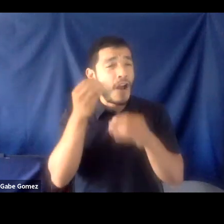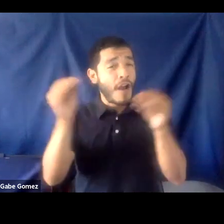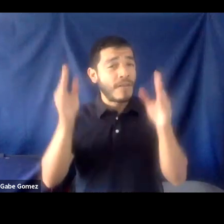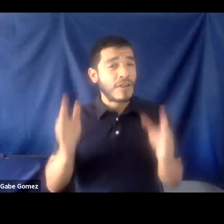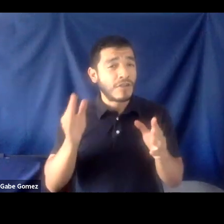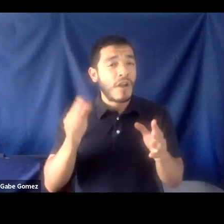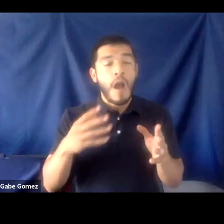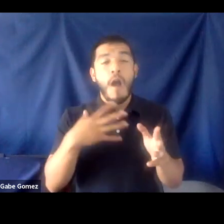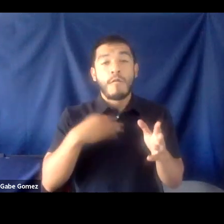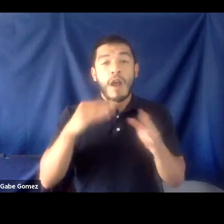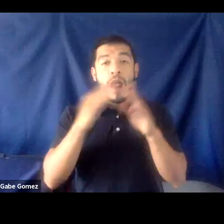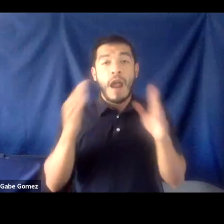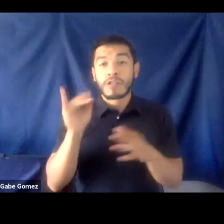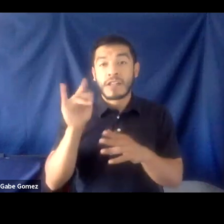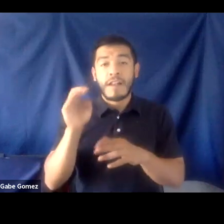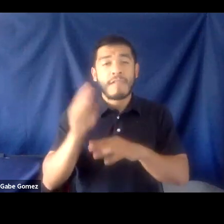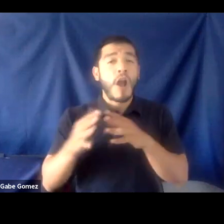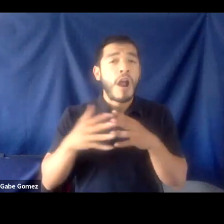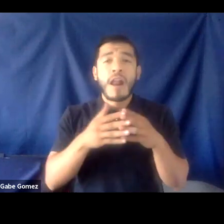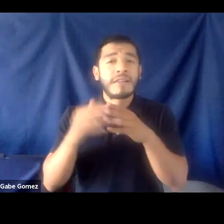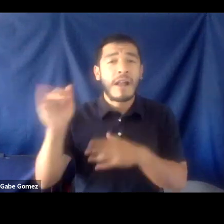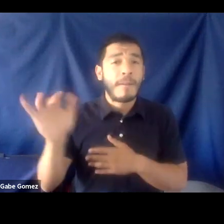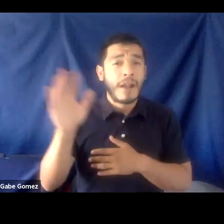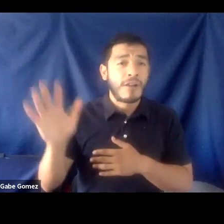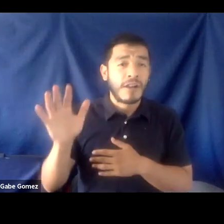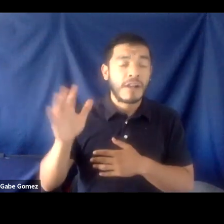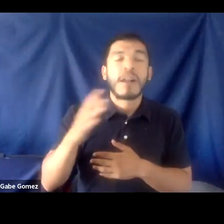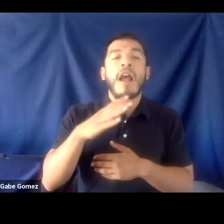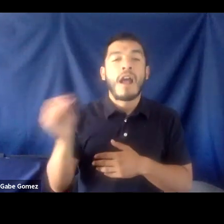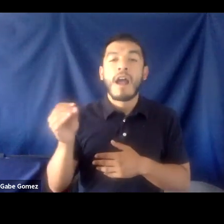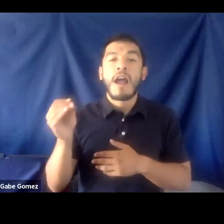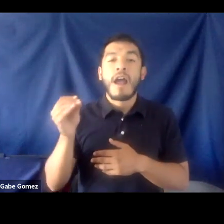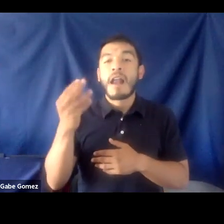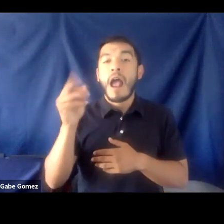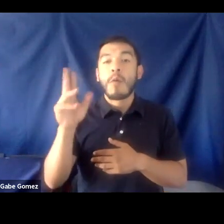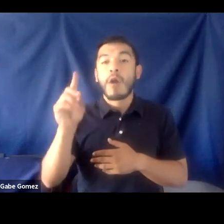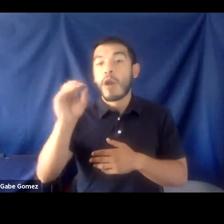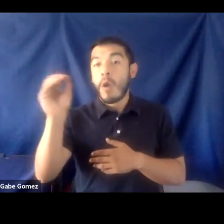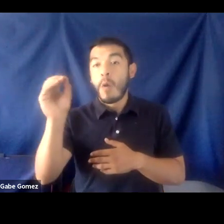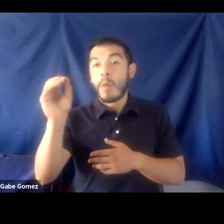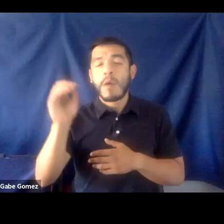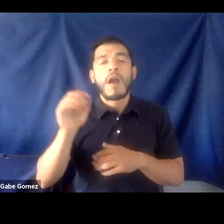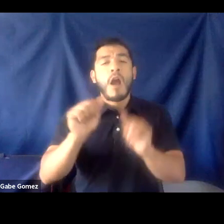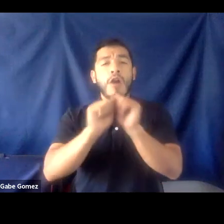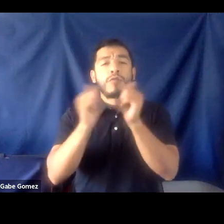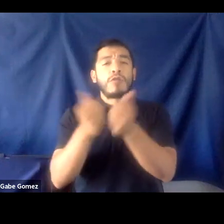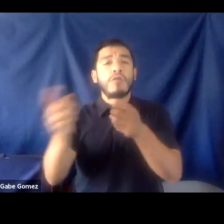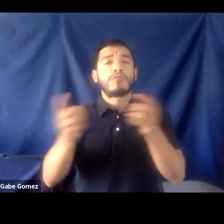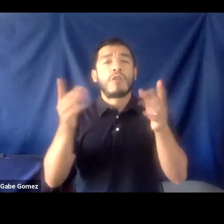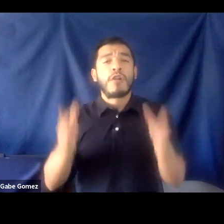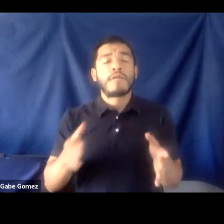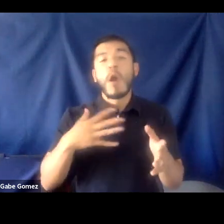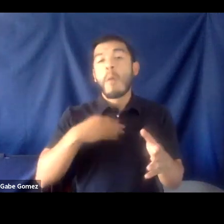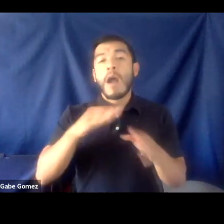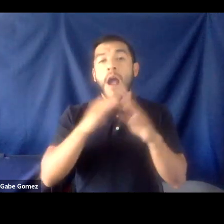Initiative on Asian Americans and Pacific Islanders, and Howard O, Associate Director, White House Office of Public